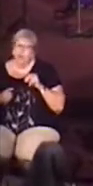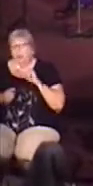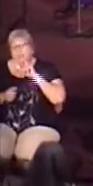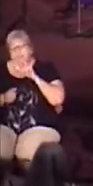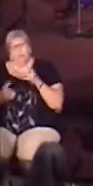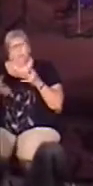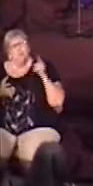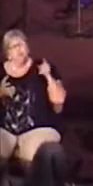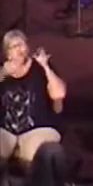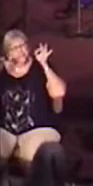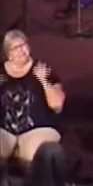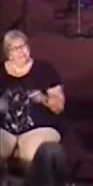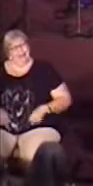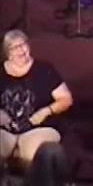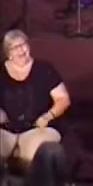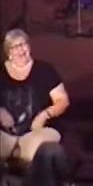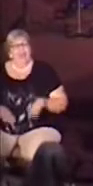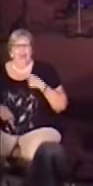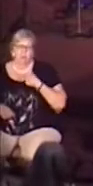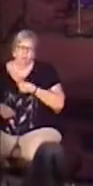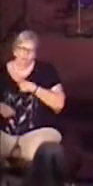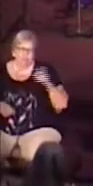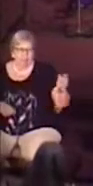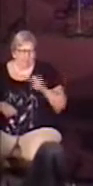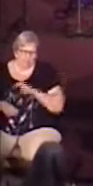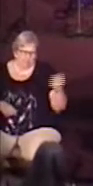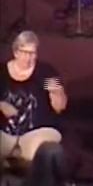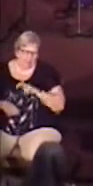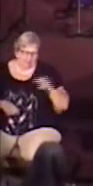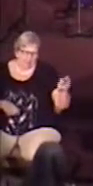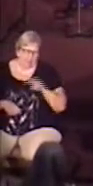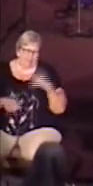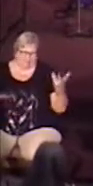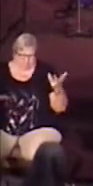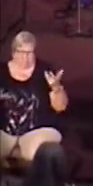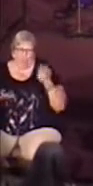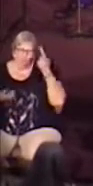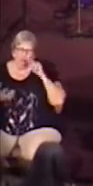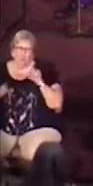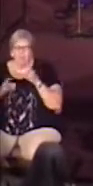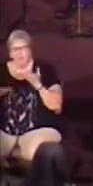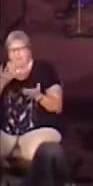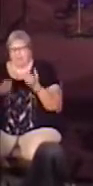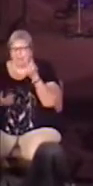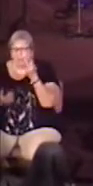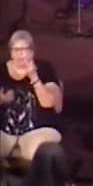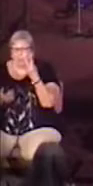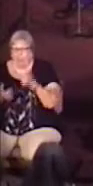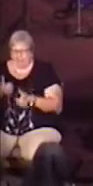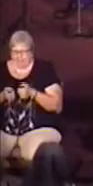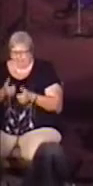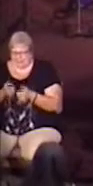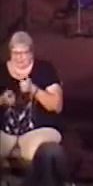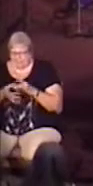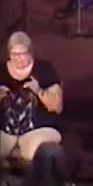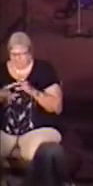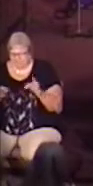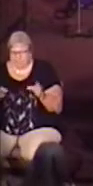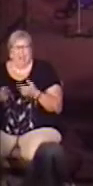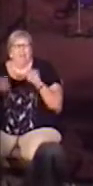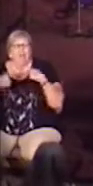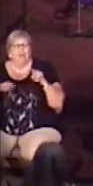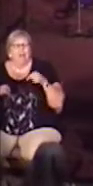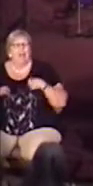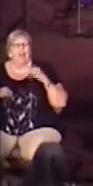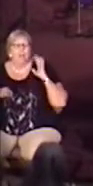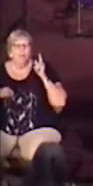know, want you to decide. And we will go back and forth for like 12 text messages deciding what we're going to do. And finally, I'll